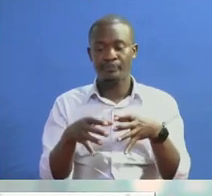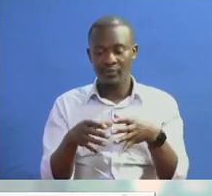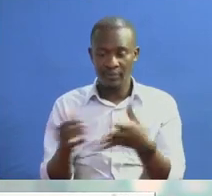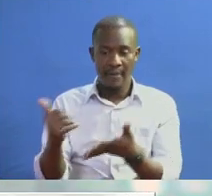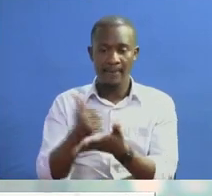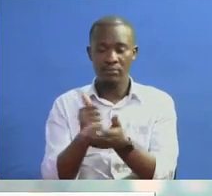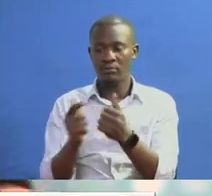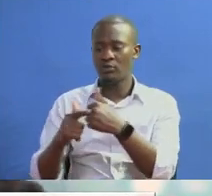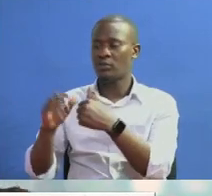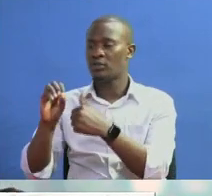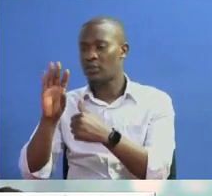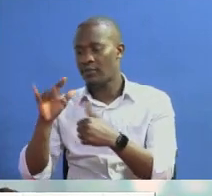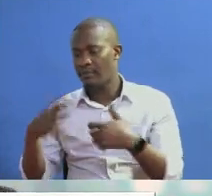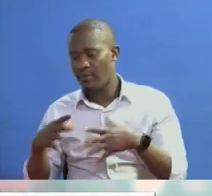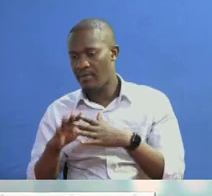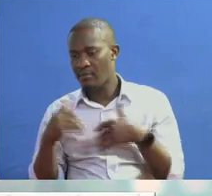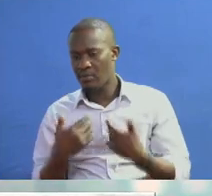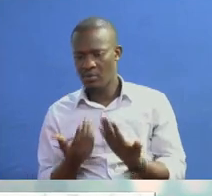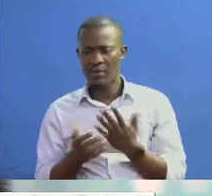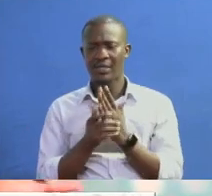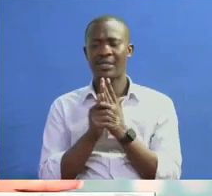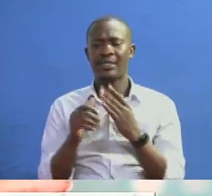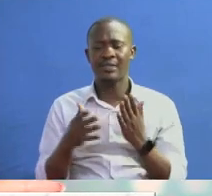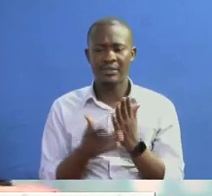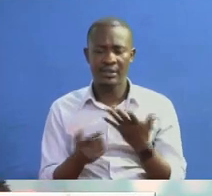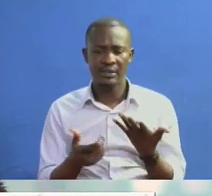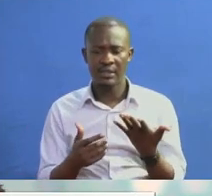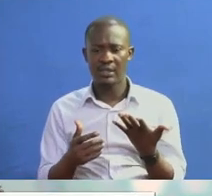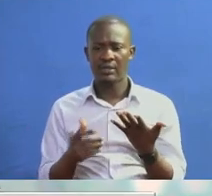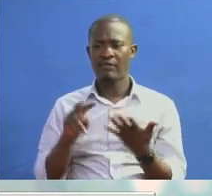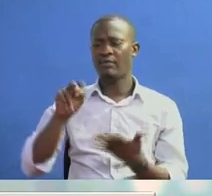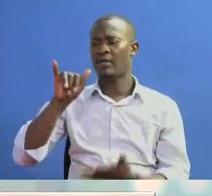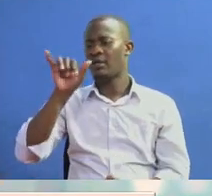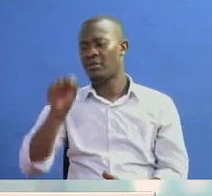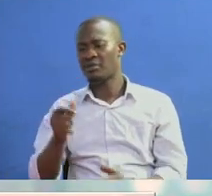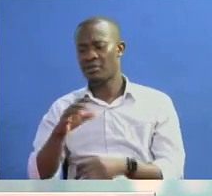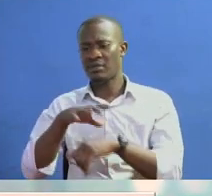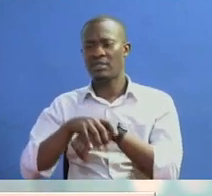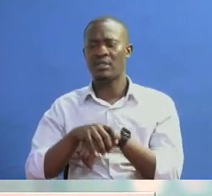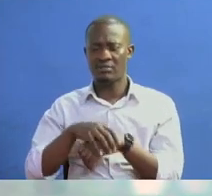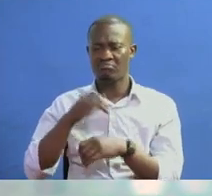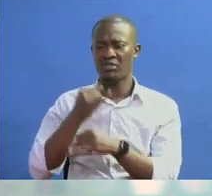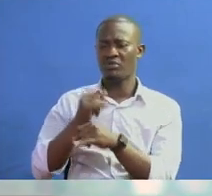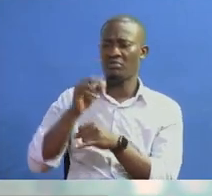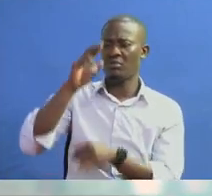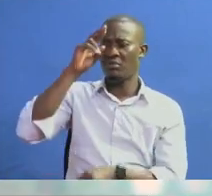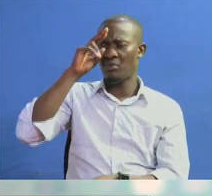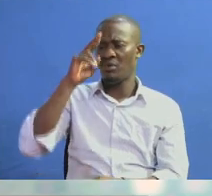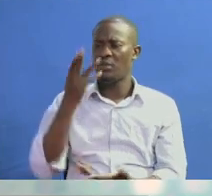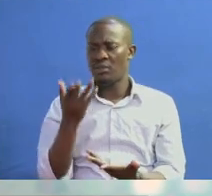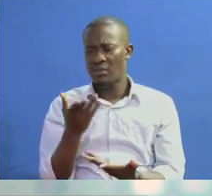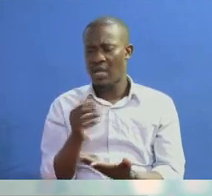But when someone gets skilled for NYS, he will get a job as a police officer. There's no employment for someone else. So